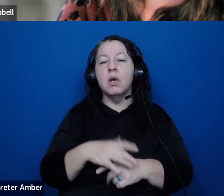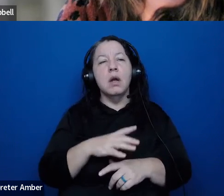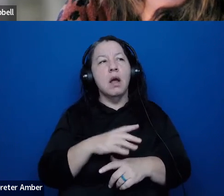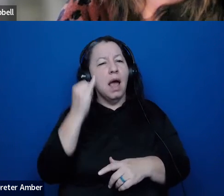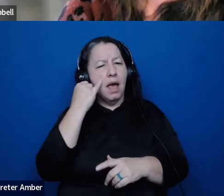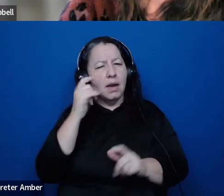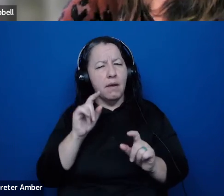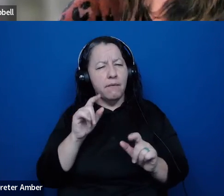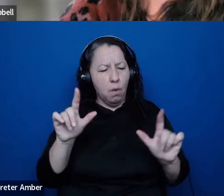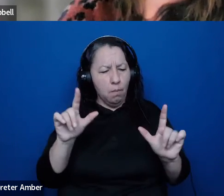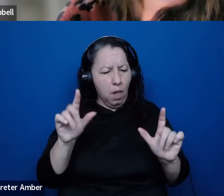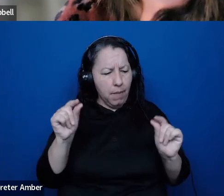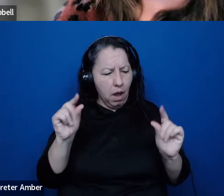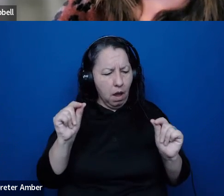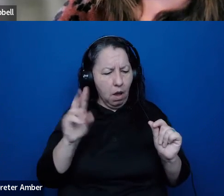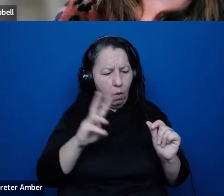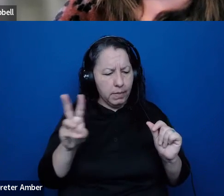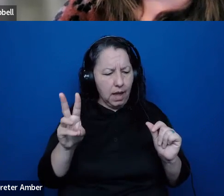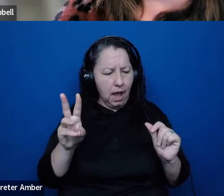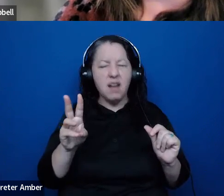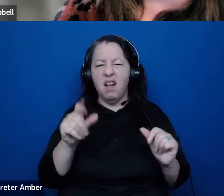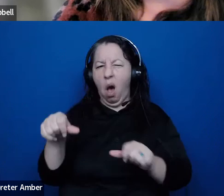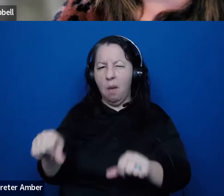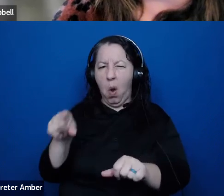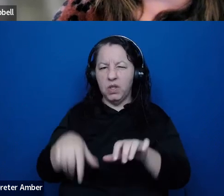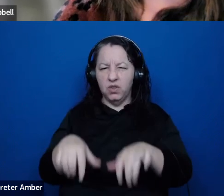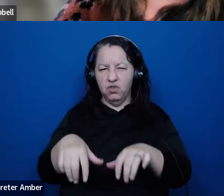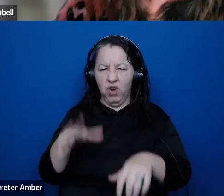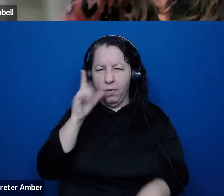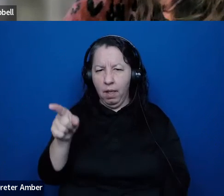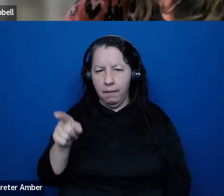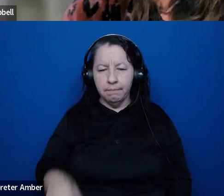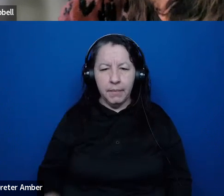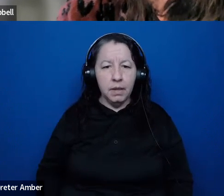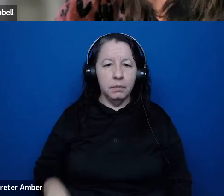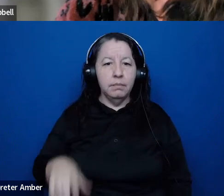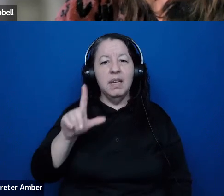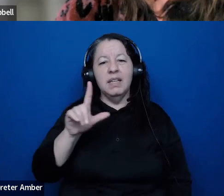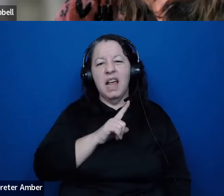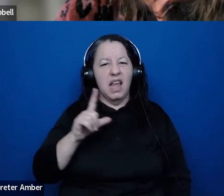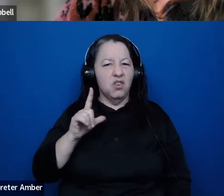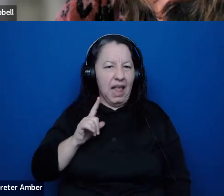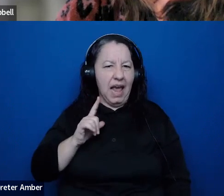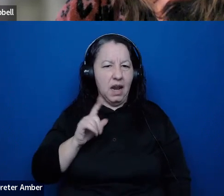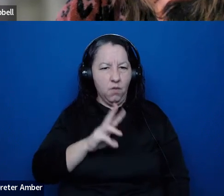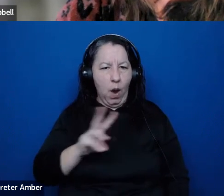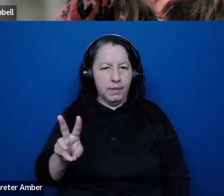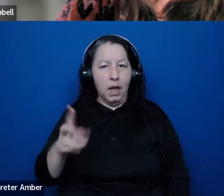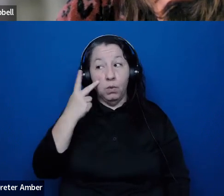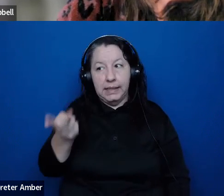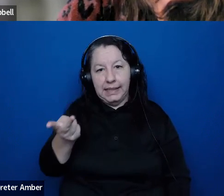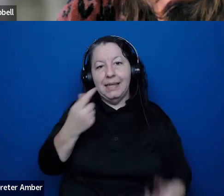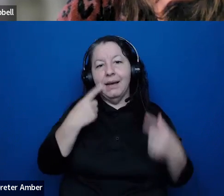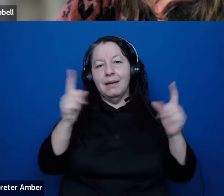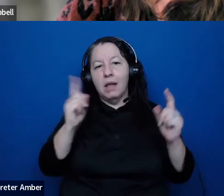the website, which I'll post in here, if you go to the legislative website, you'll see the announcement for the Health